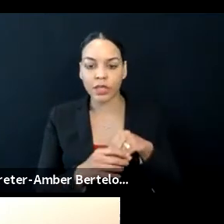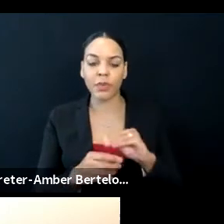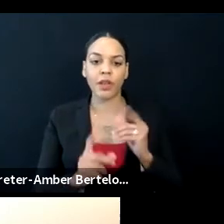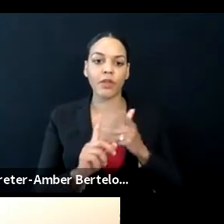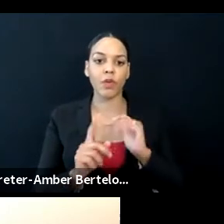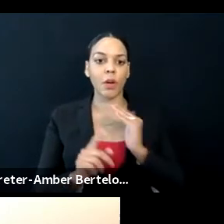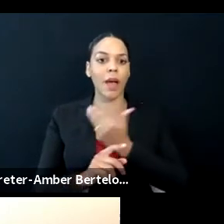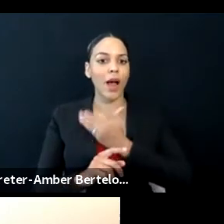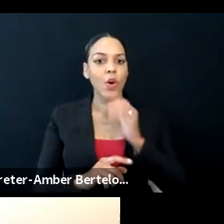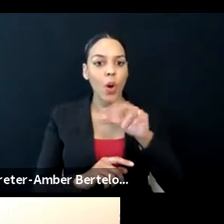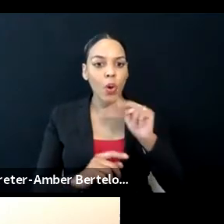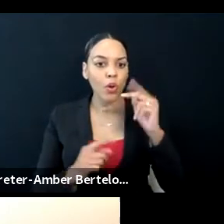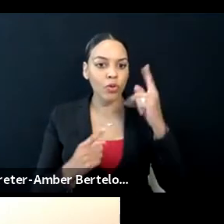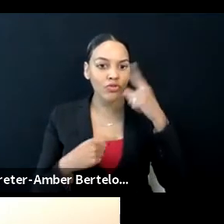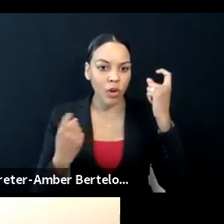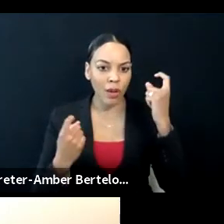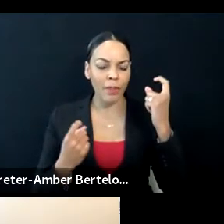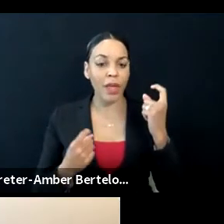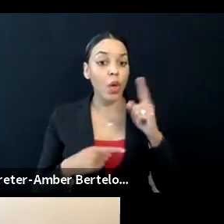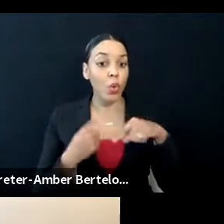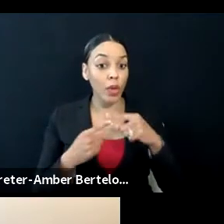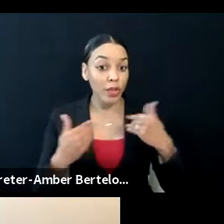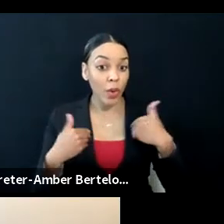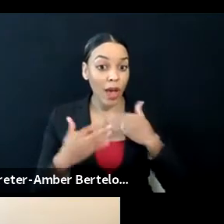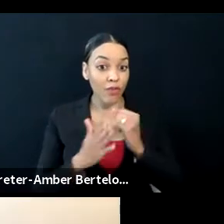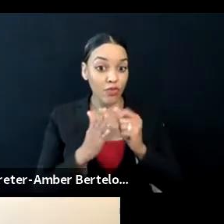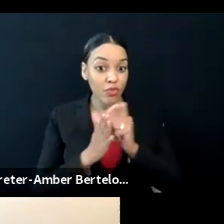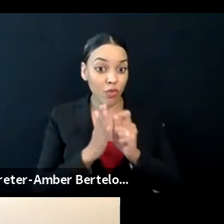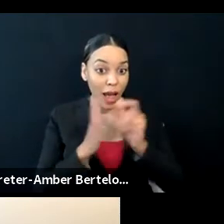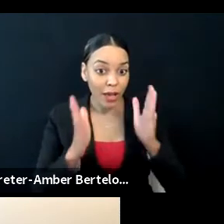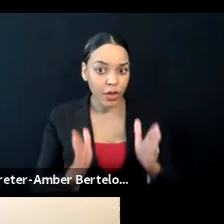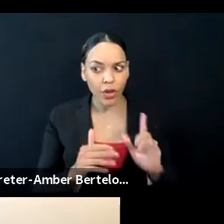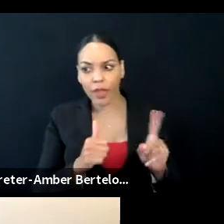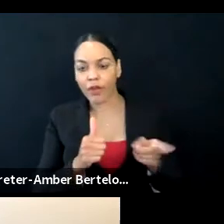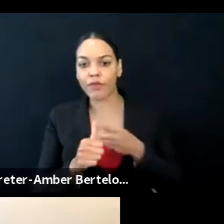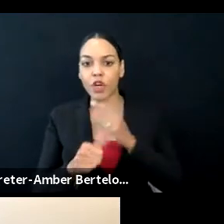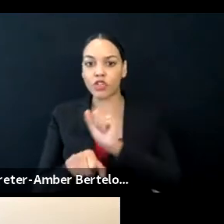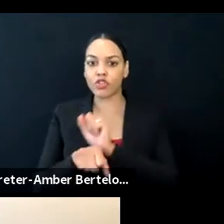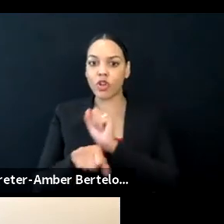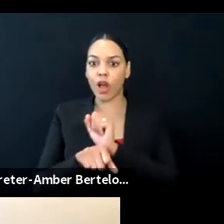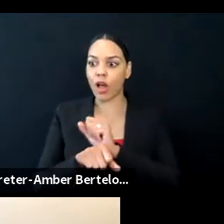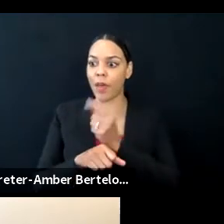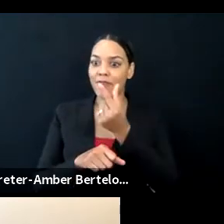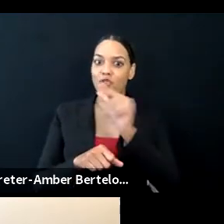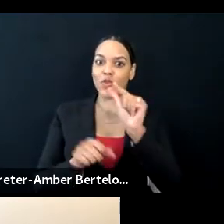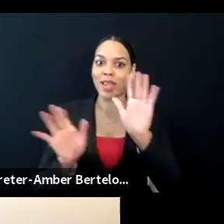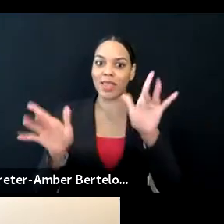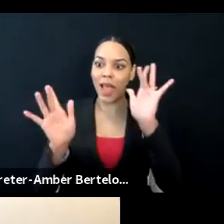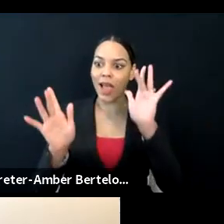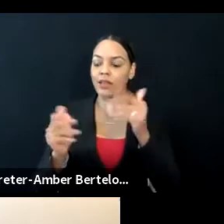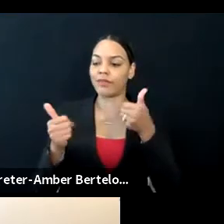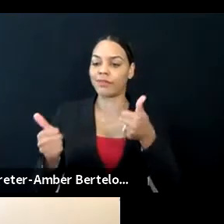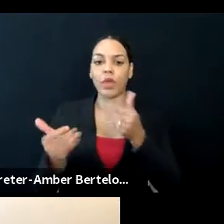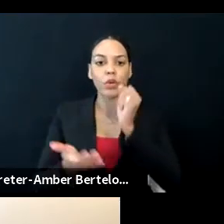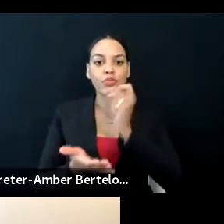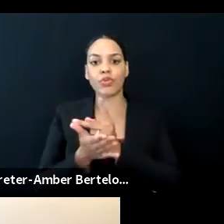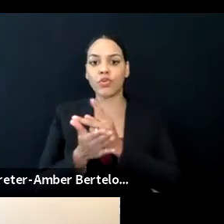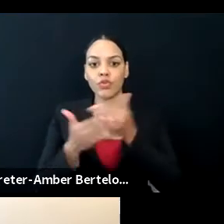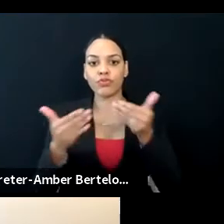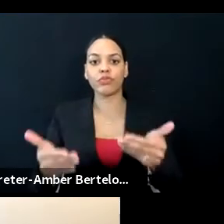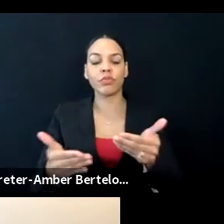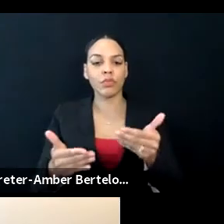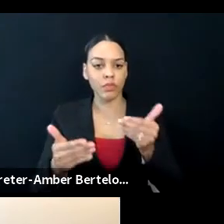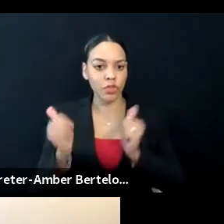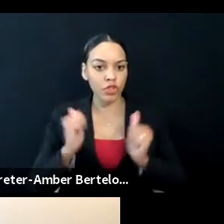trauma. You know, when you have a writer whose their first gig is getting a greenlit deal to do a show that is